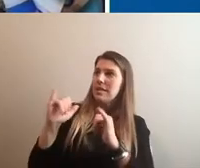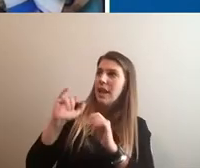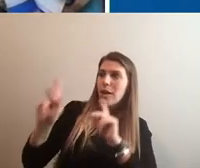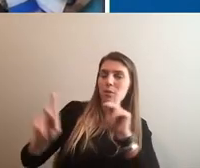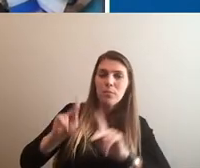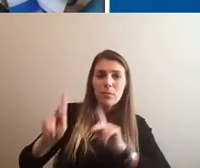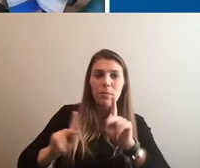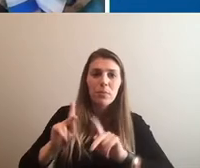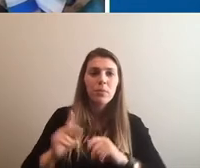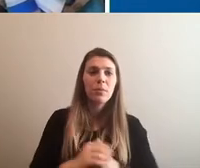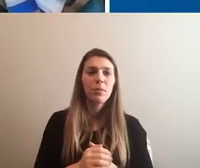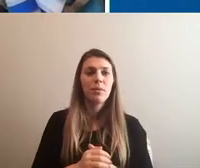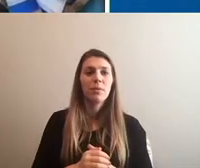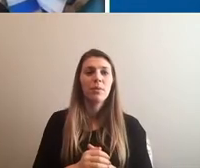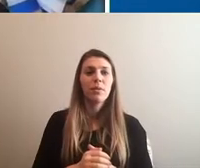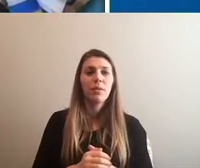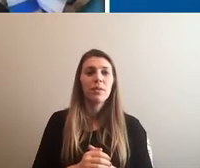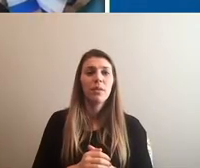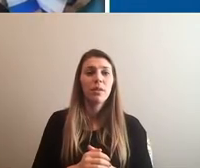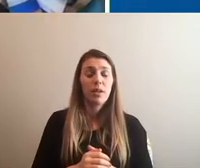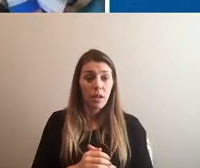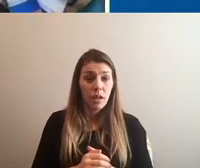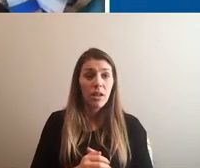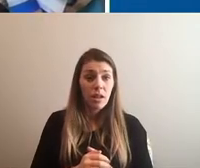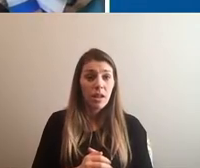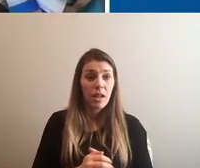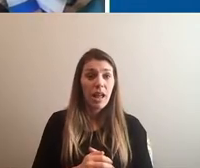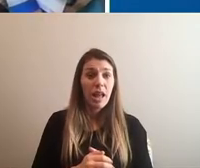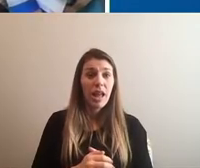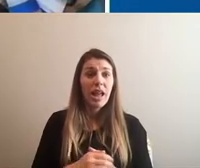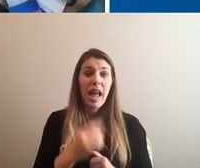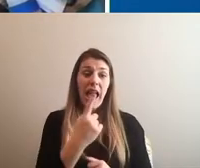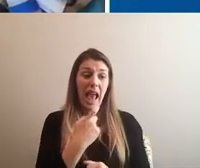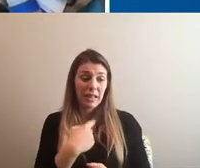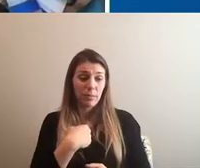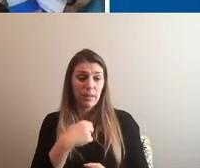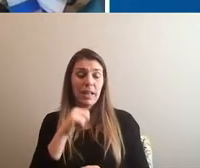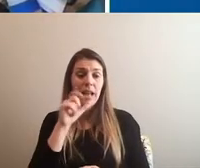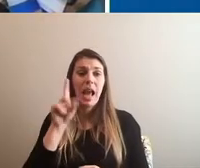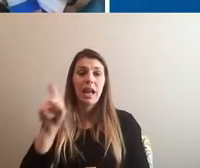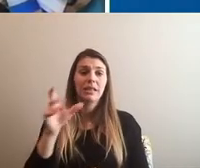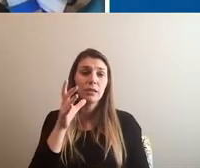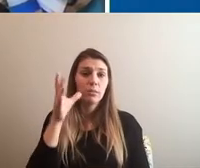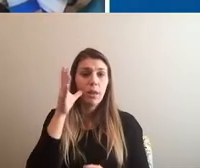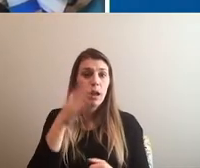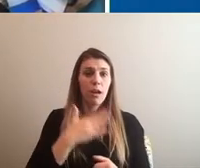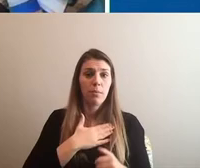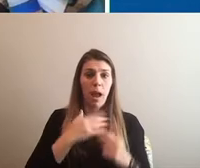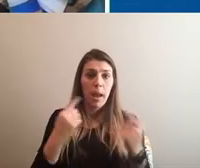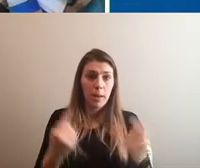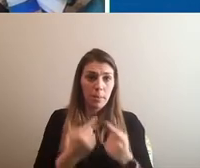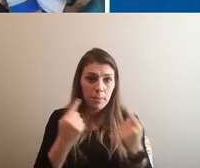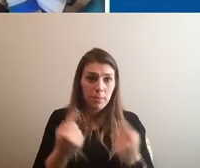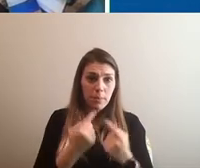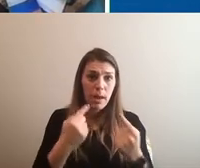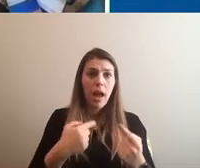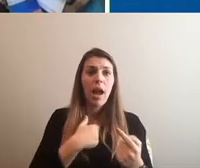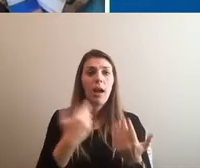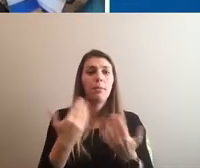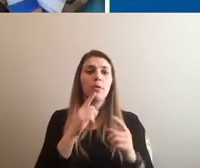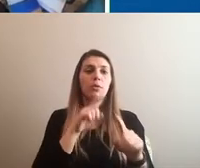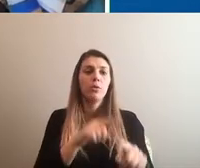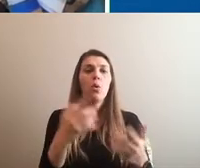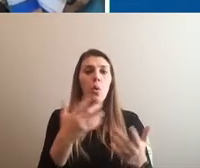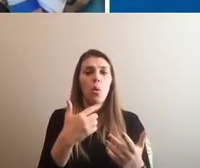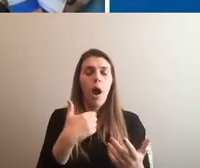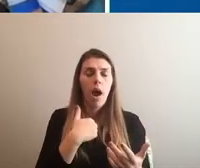Now, ask, she's saying that ask me, not my parents, that what pain I was going through. I'm here to answer what I was